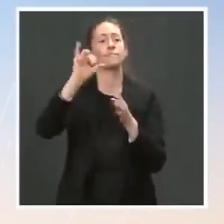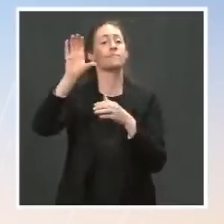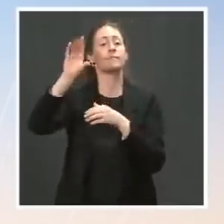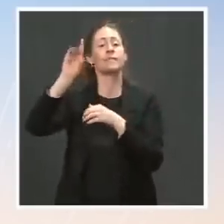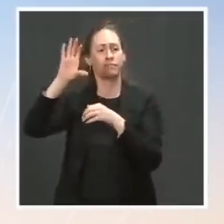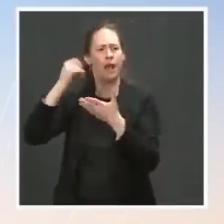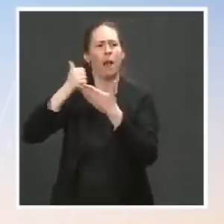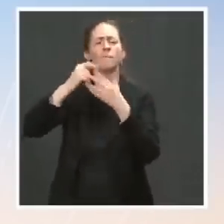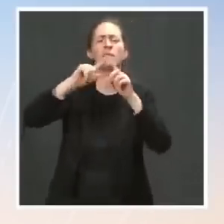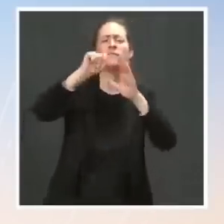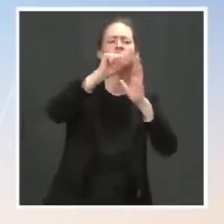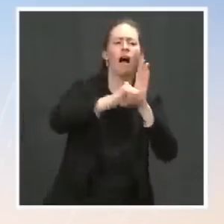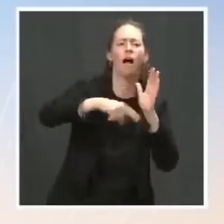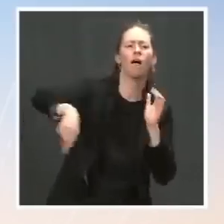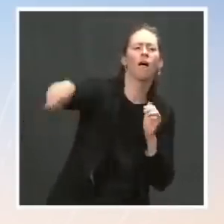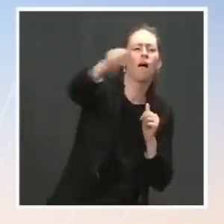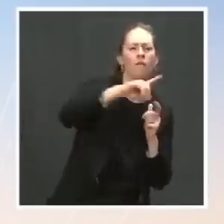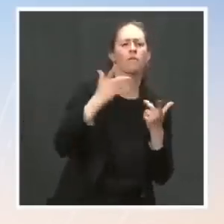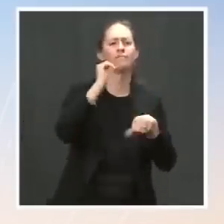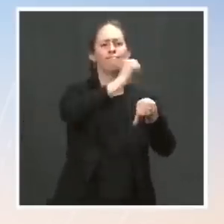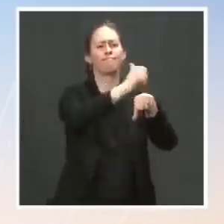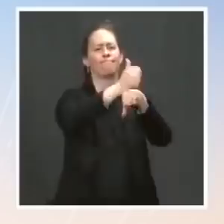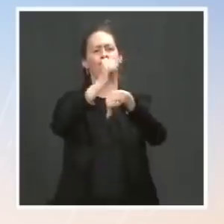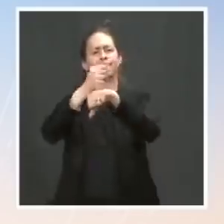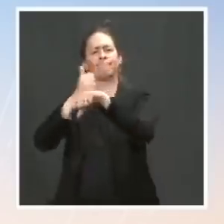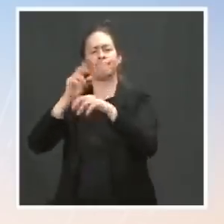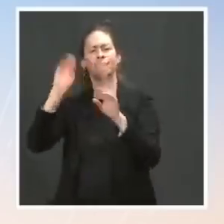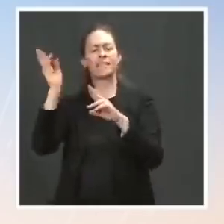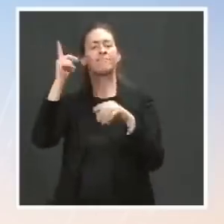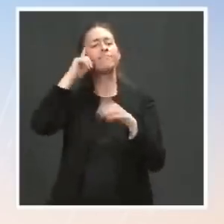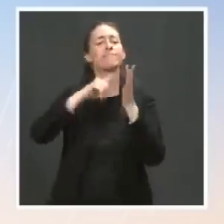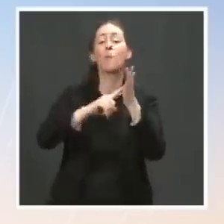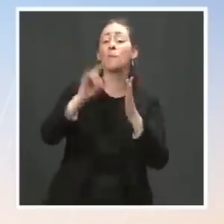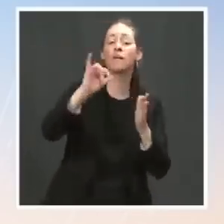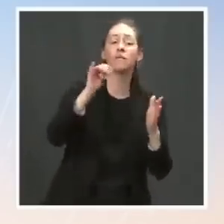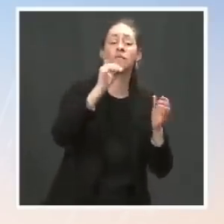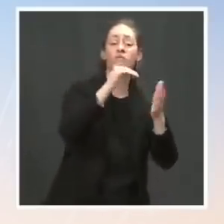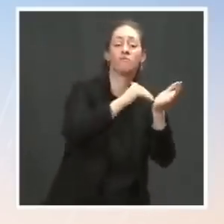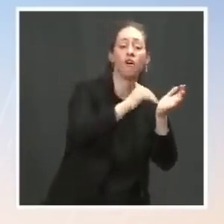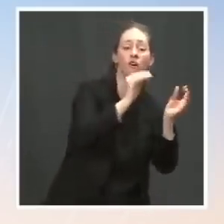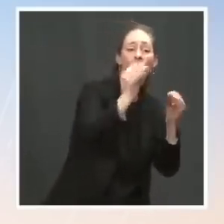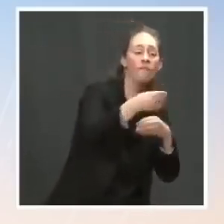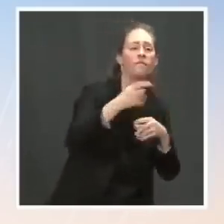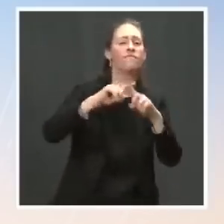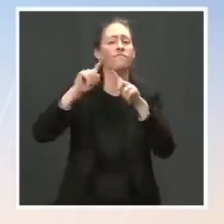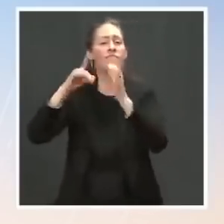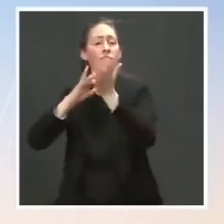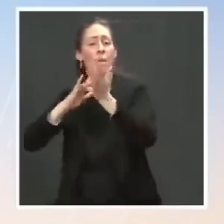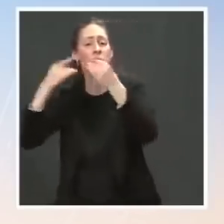primary care physicians, where many people are very much trusted local doctors. So, yes, we will continue to assess and look for ways